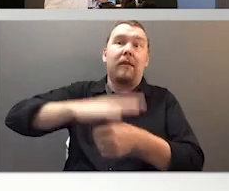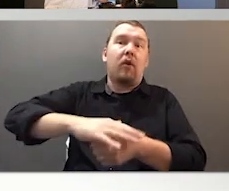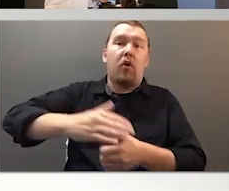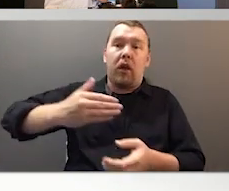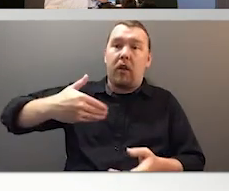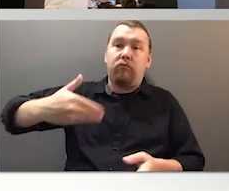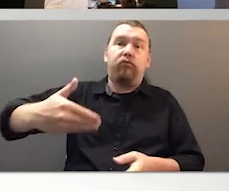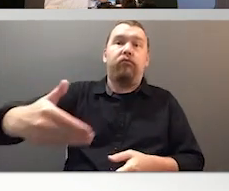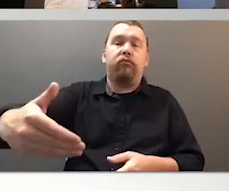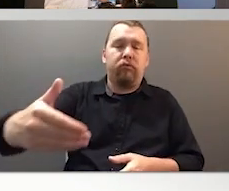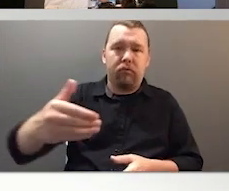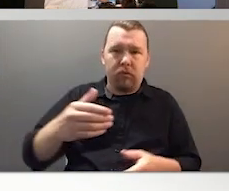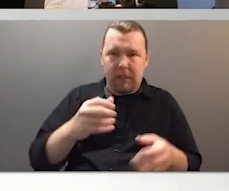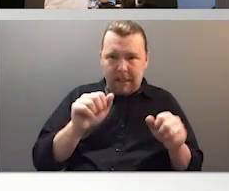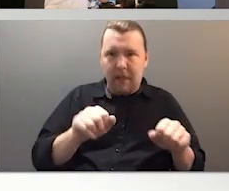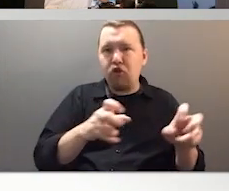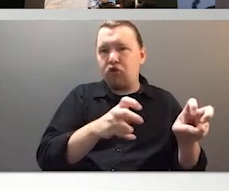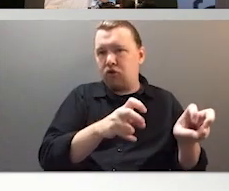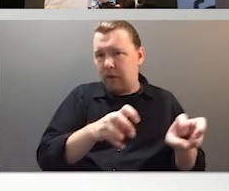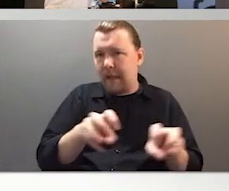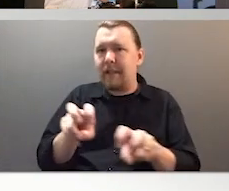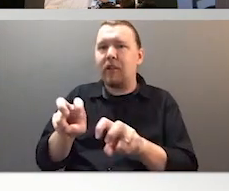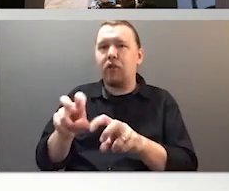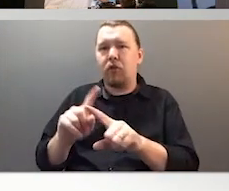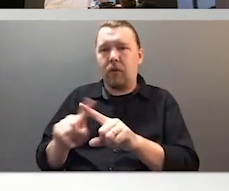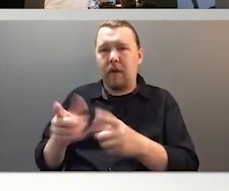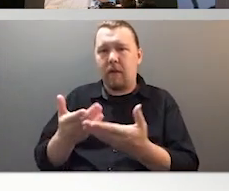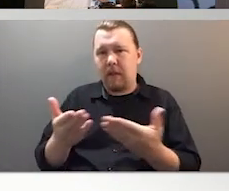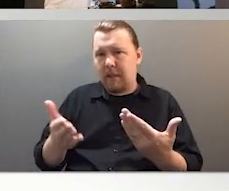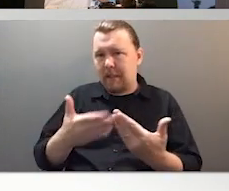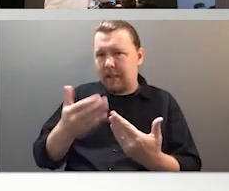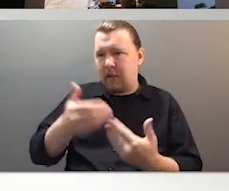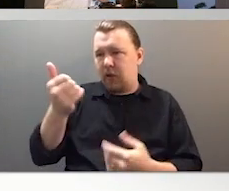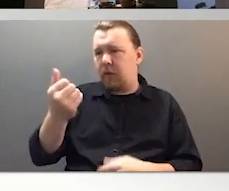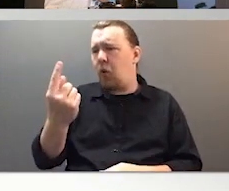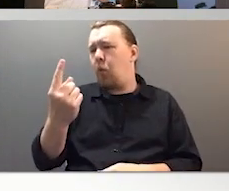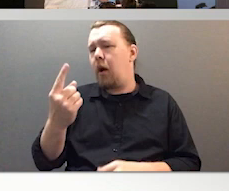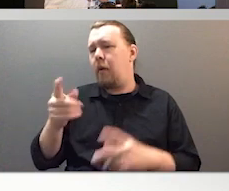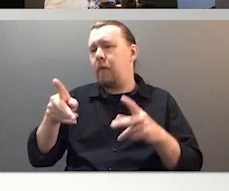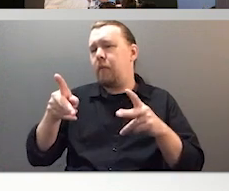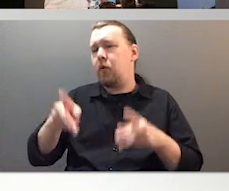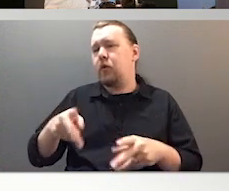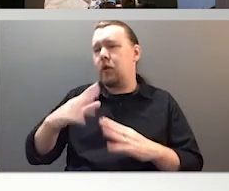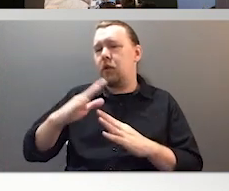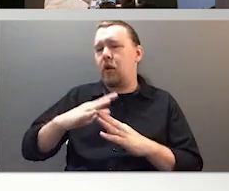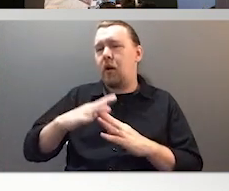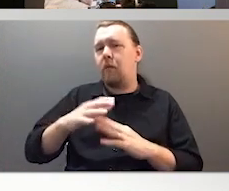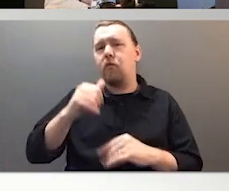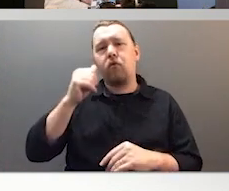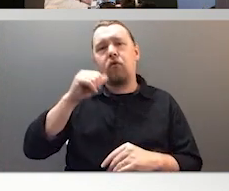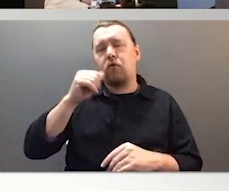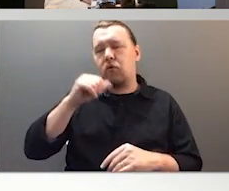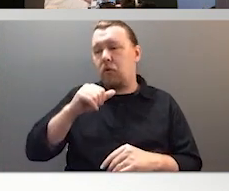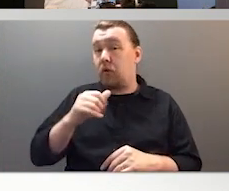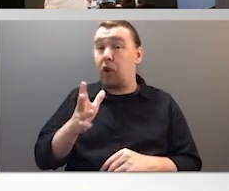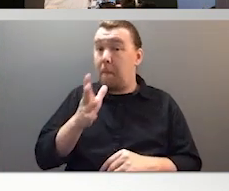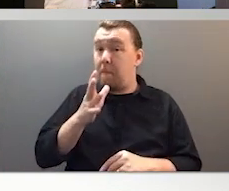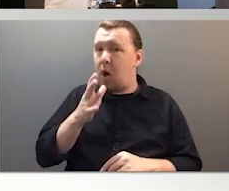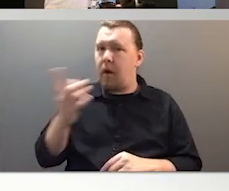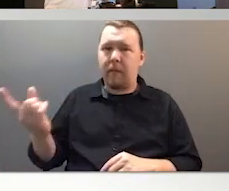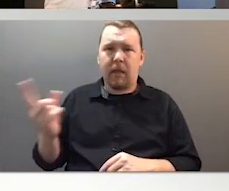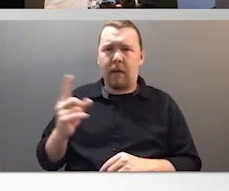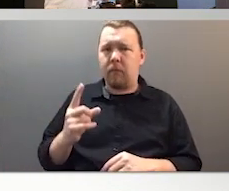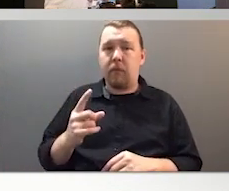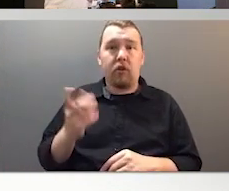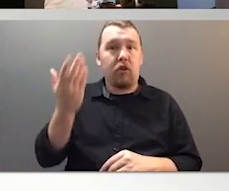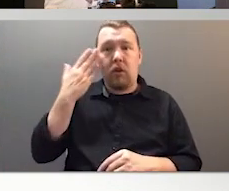become easier. The one student up at the top, mom came to me because she didn't know what to do. She